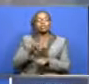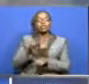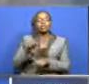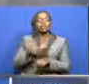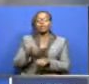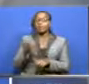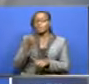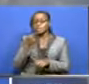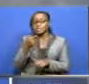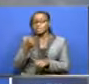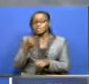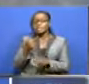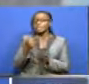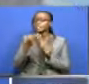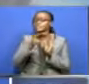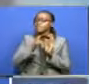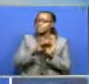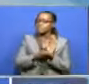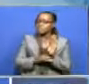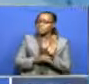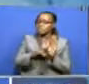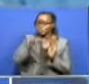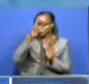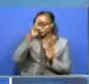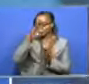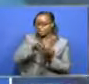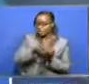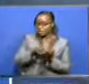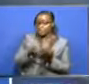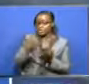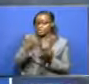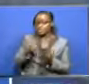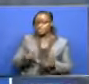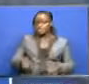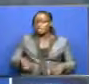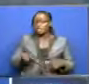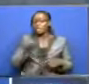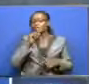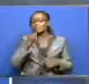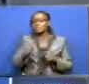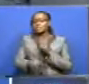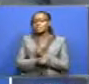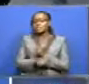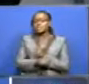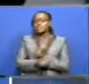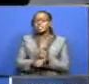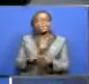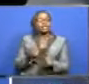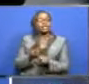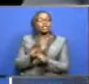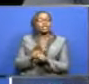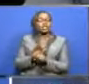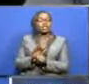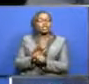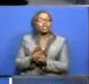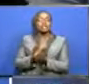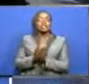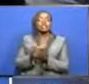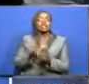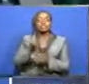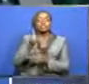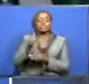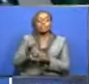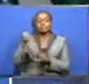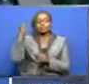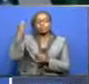Okoth would later record a statement at the police station alleging his life was in danger, attacks on one of his homes, and alleged external political